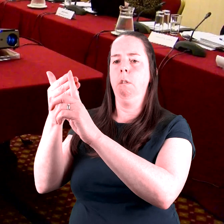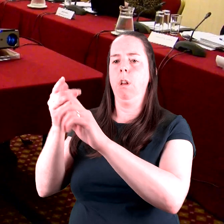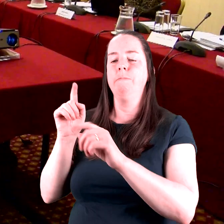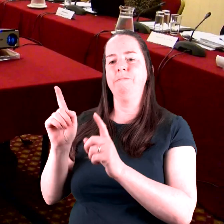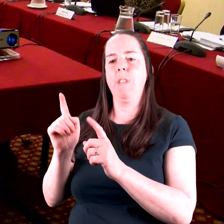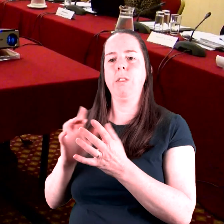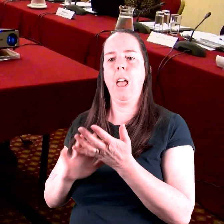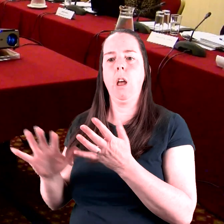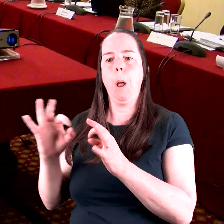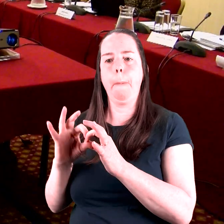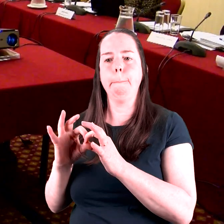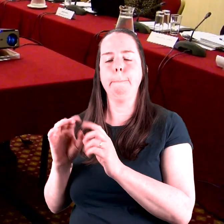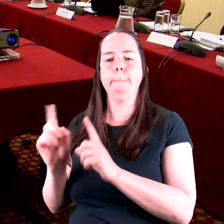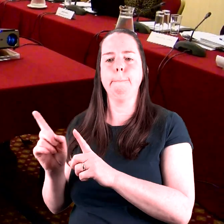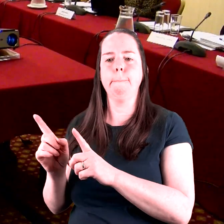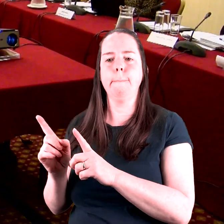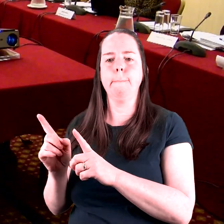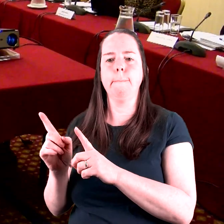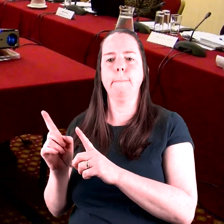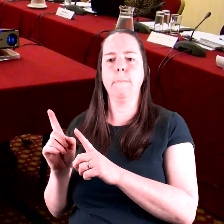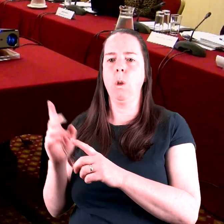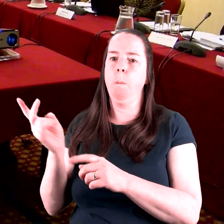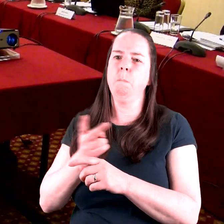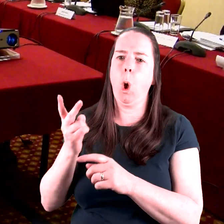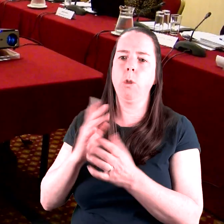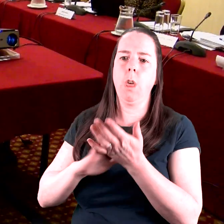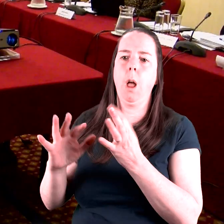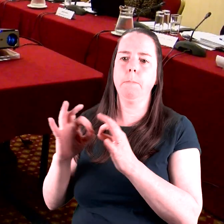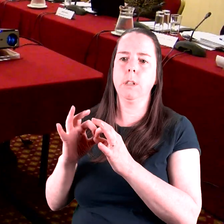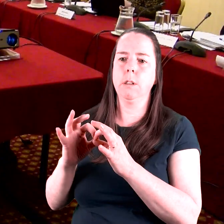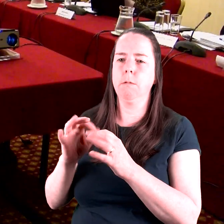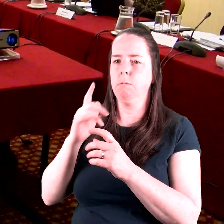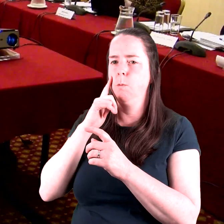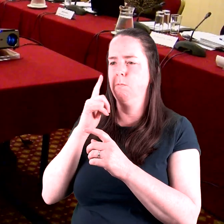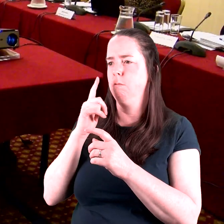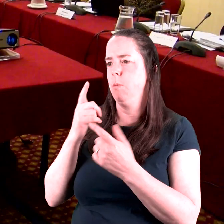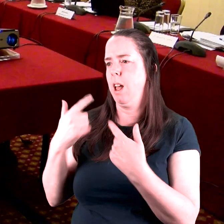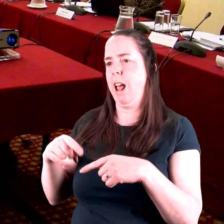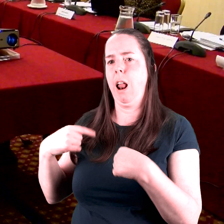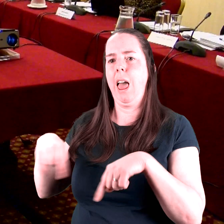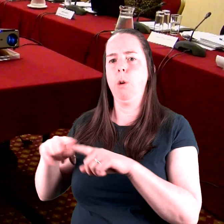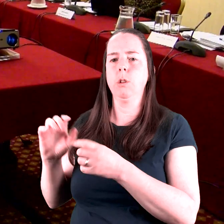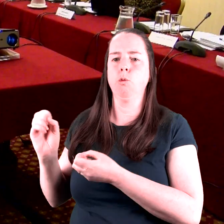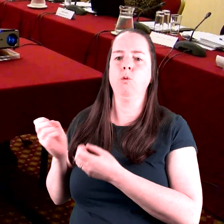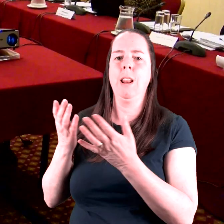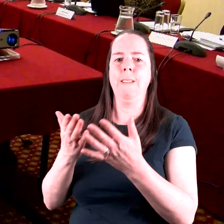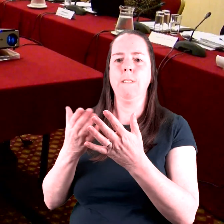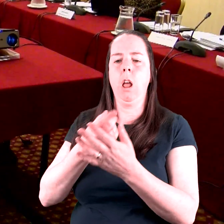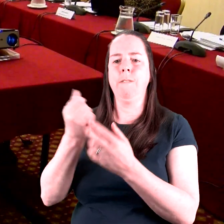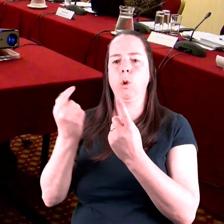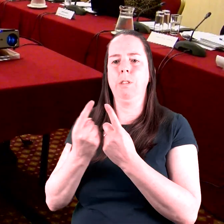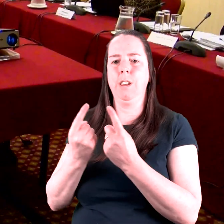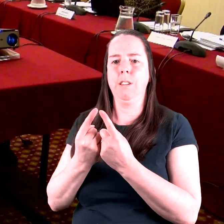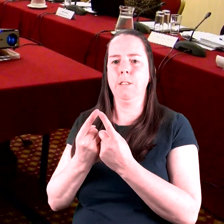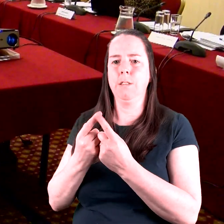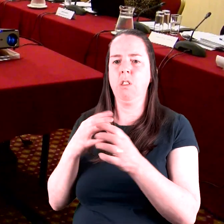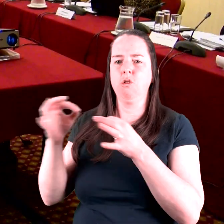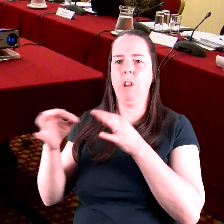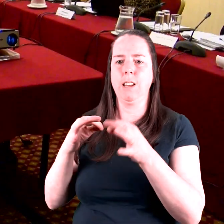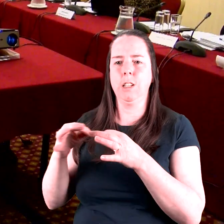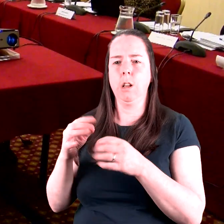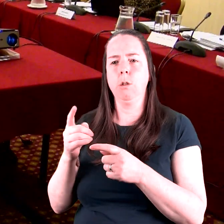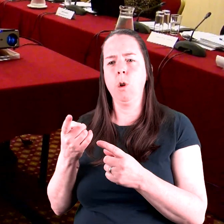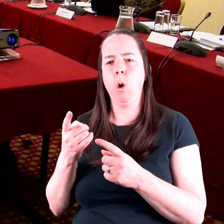ambition. And that hub, well, both hubs will allow us to deliver quite a few of the things in the